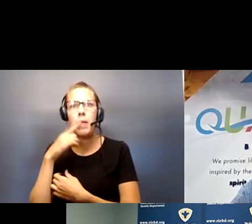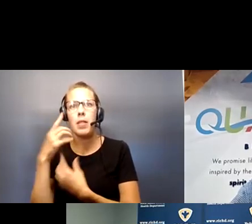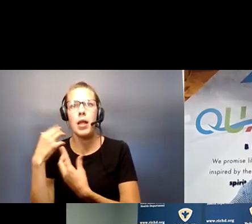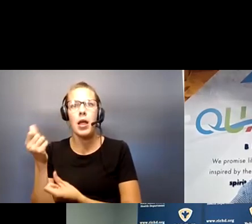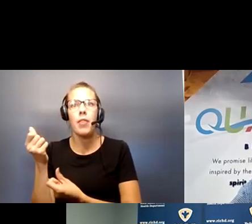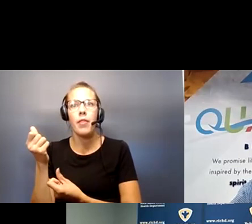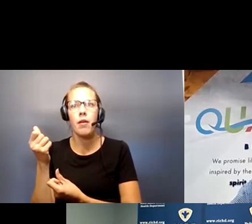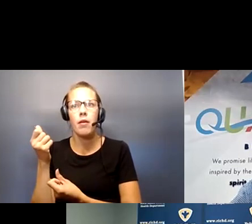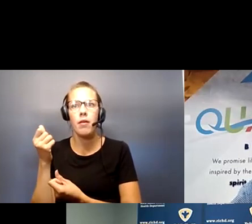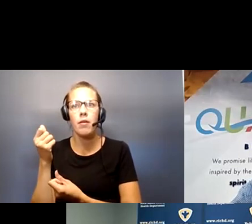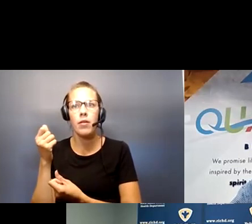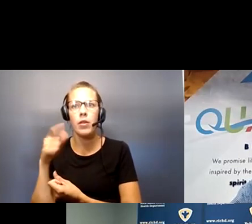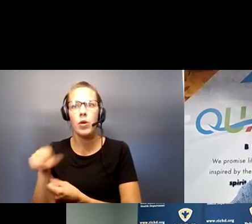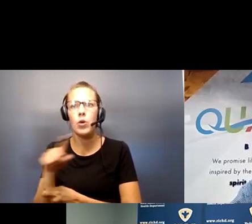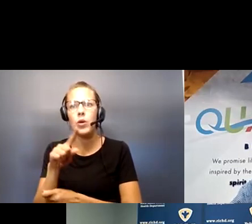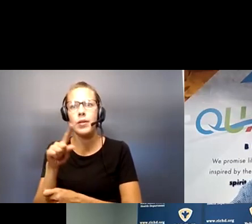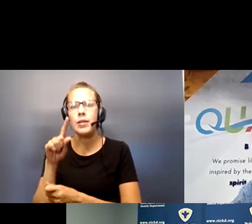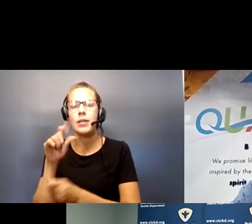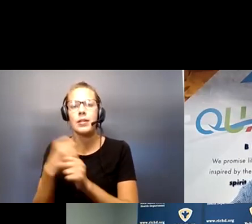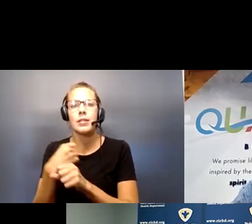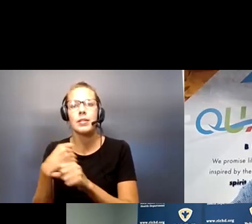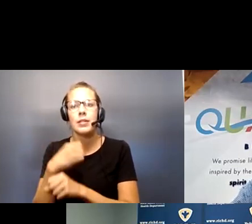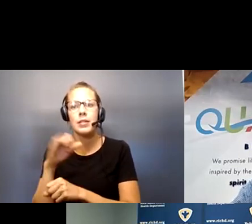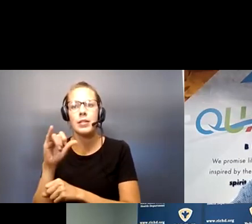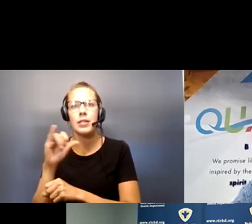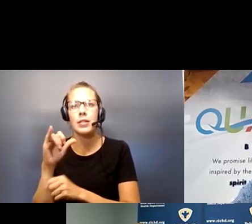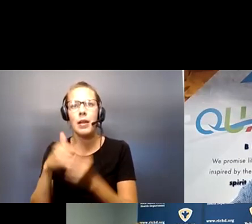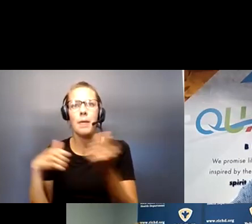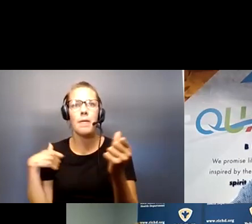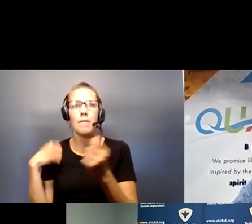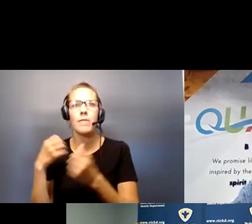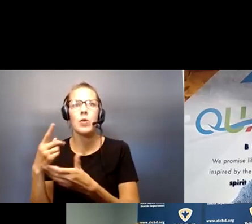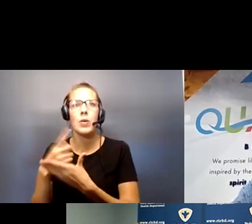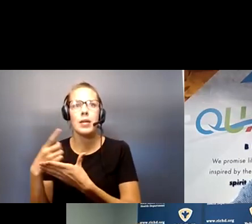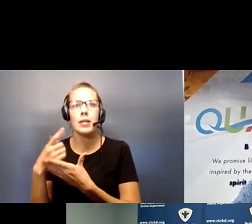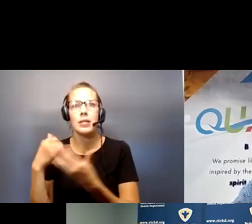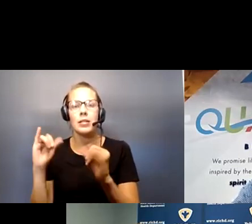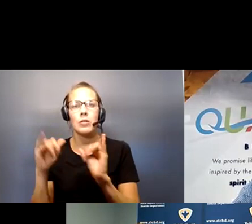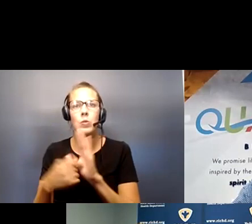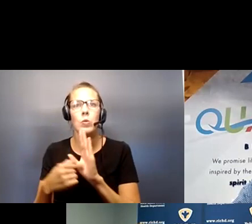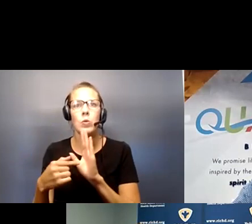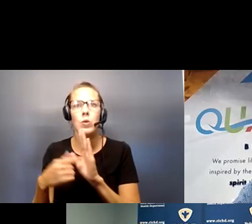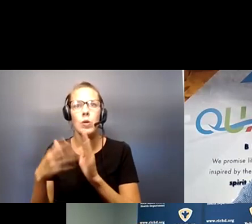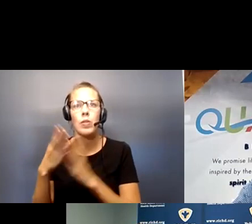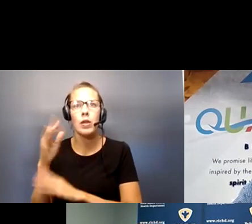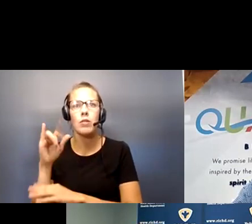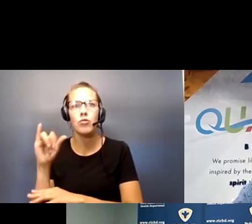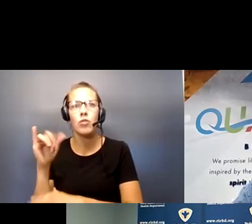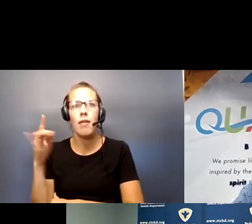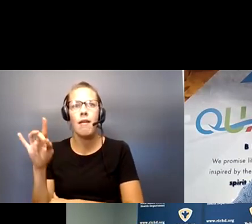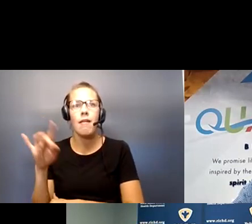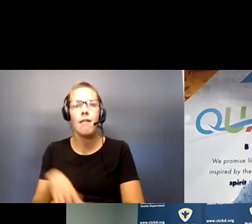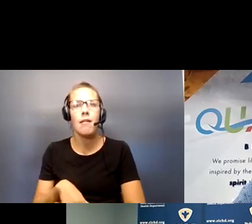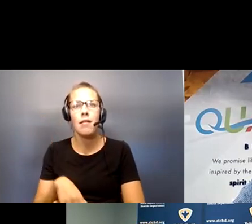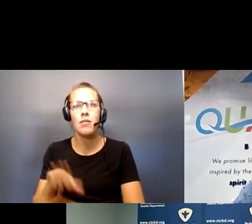website. And those statistics lag a couple weeks behind. Right now, they're still showing through July 18th.